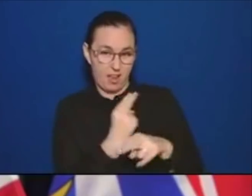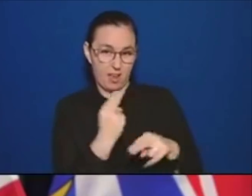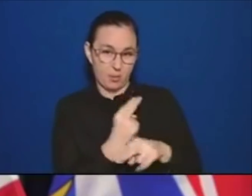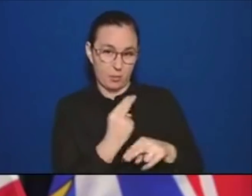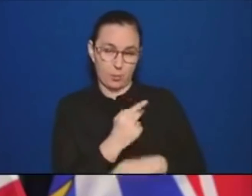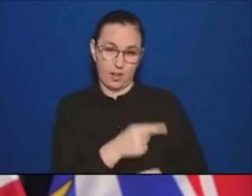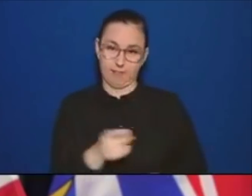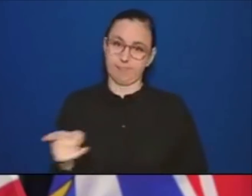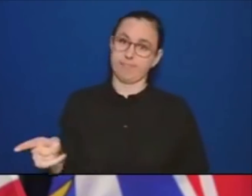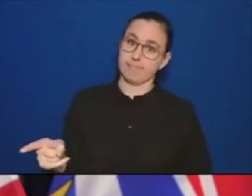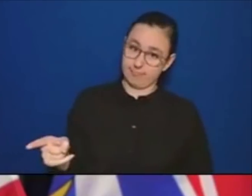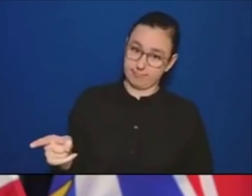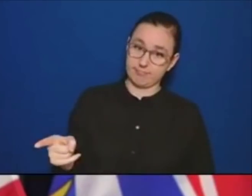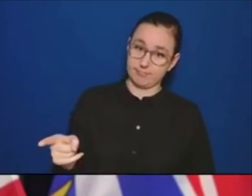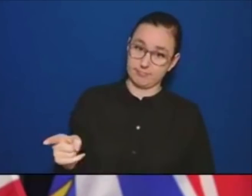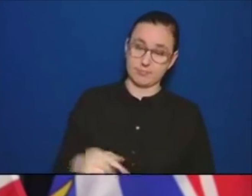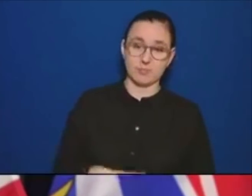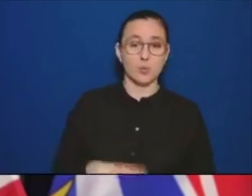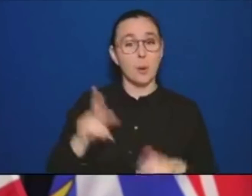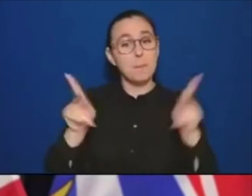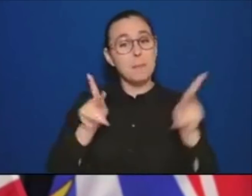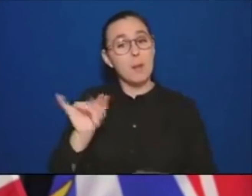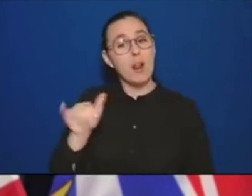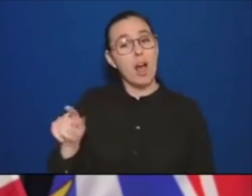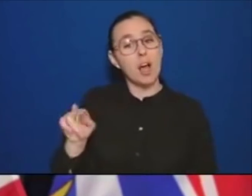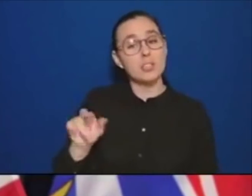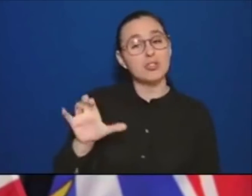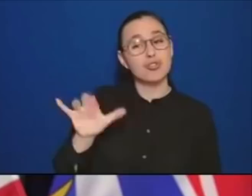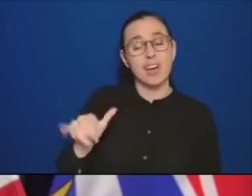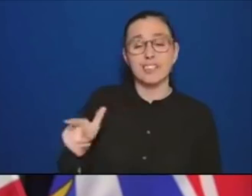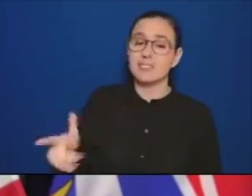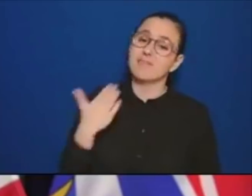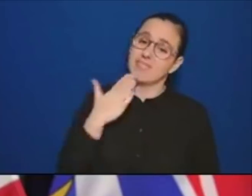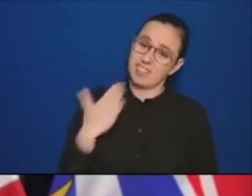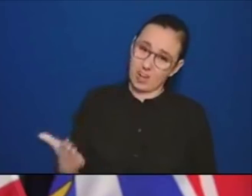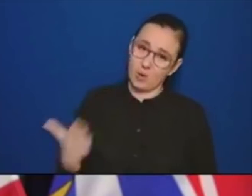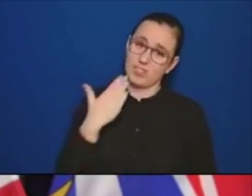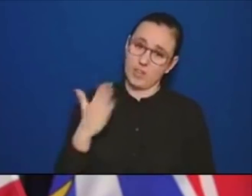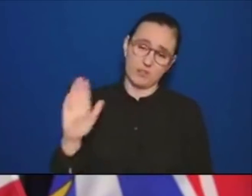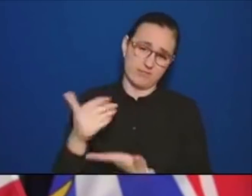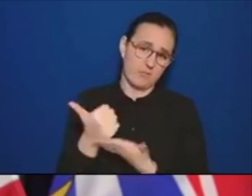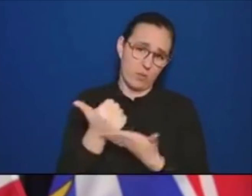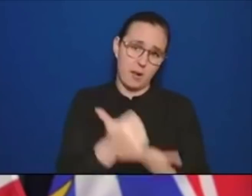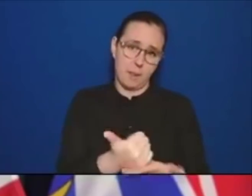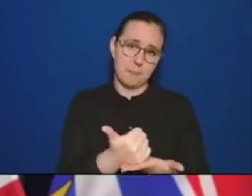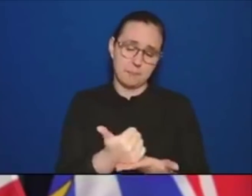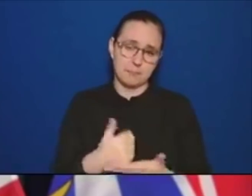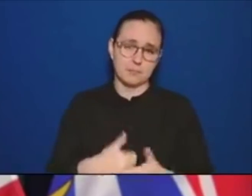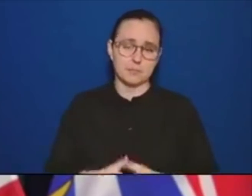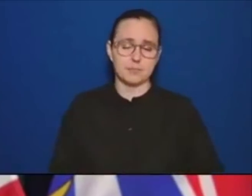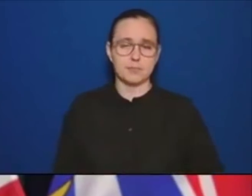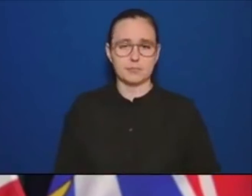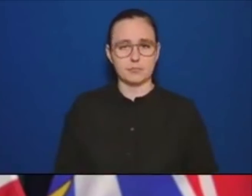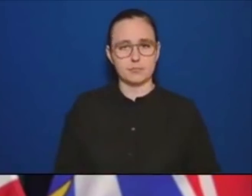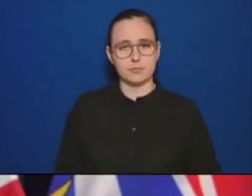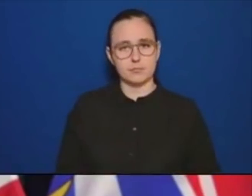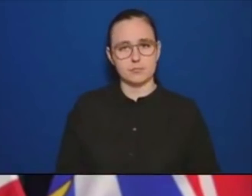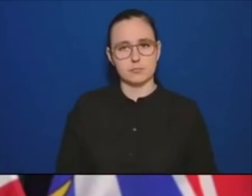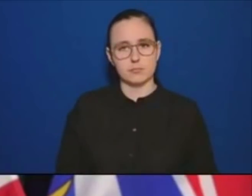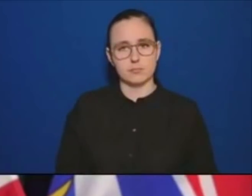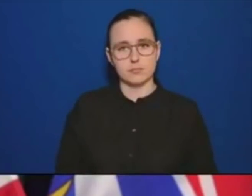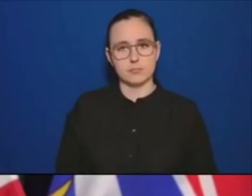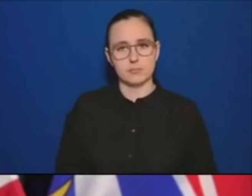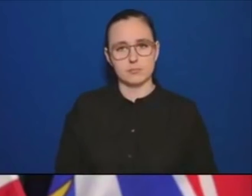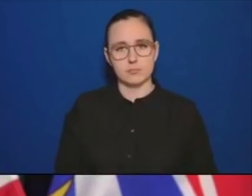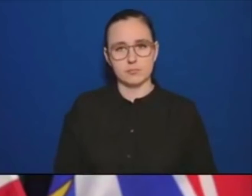people like Tracy to thank in situations that happened across the province. Let me just say in closing, a word of thanks